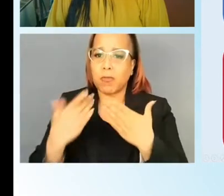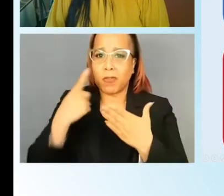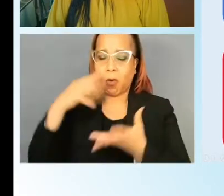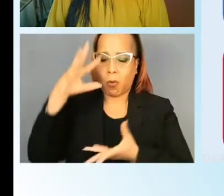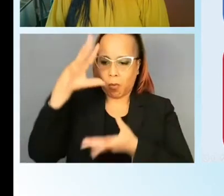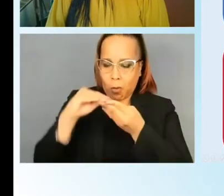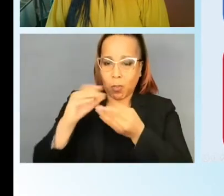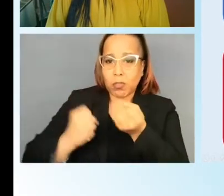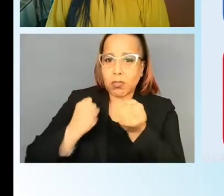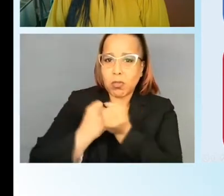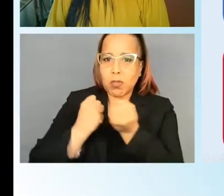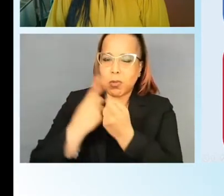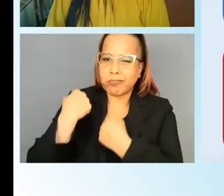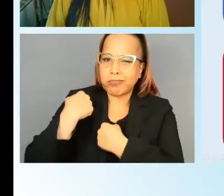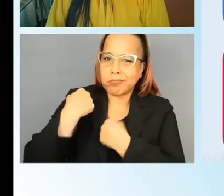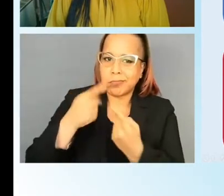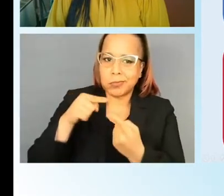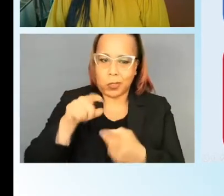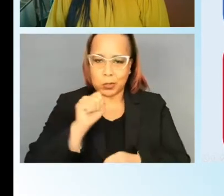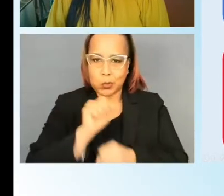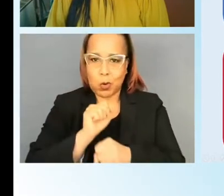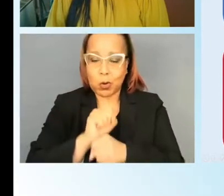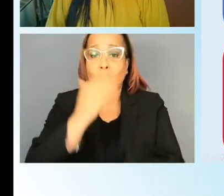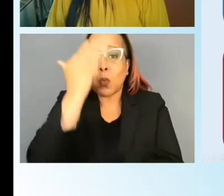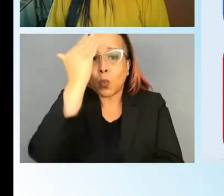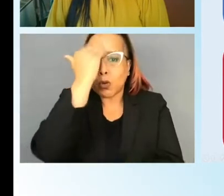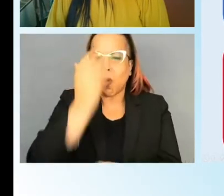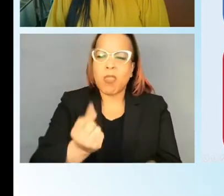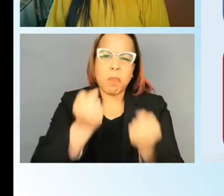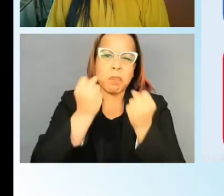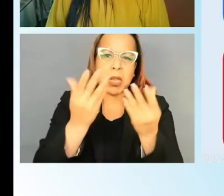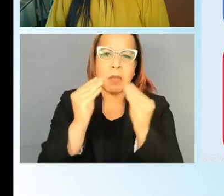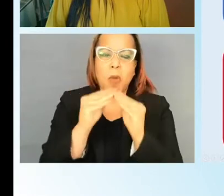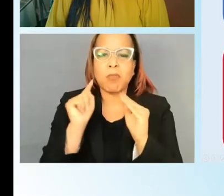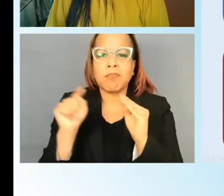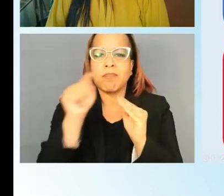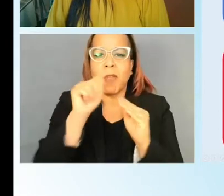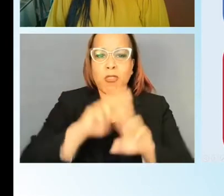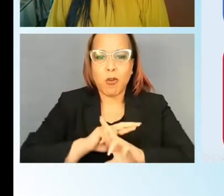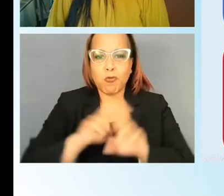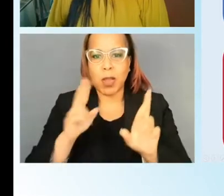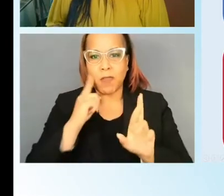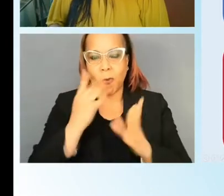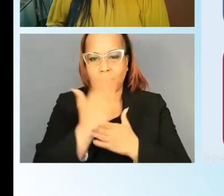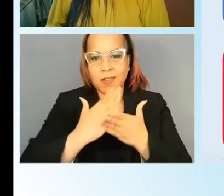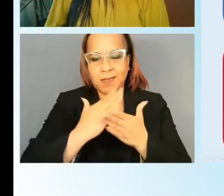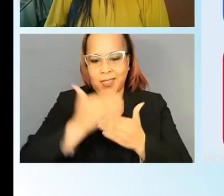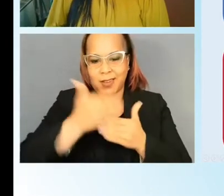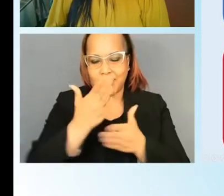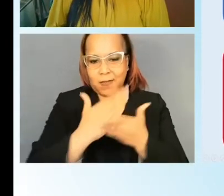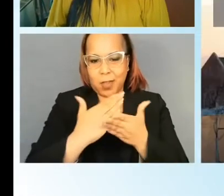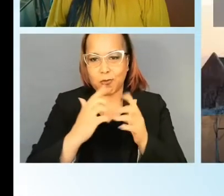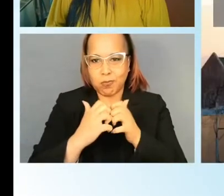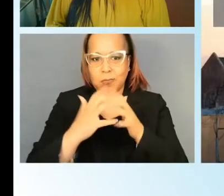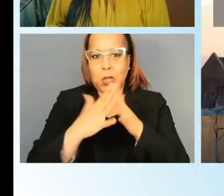work. And we know that there are many more out there that are ready for this next phase to build together.